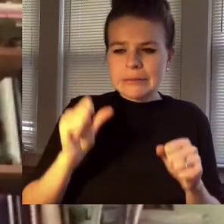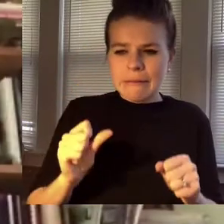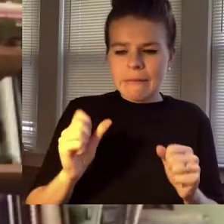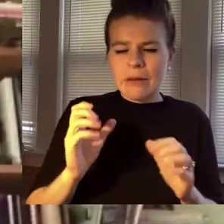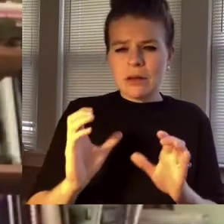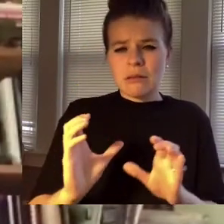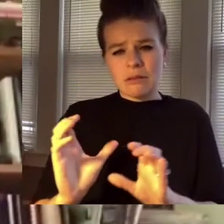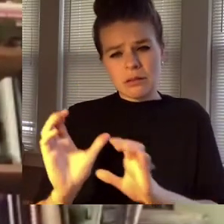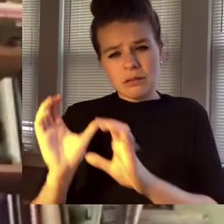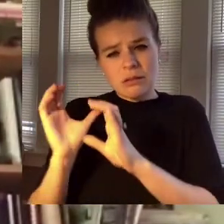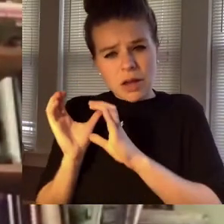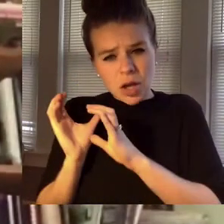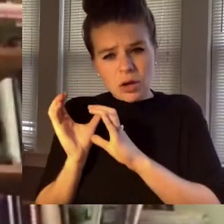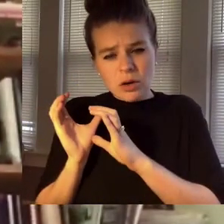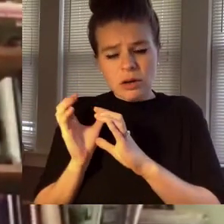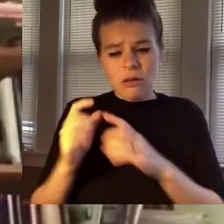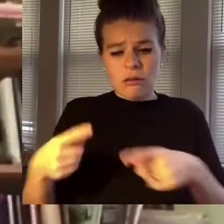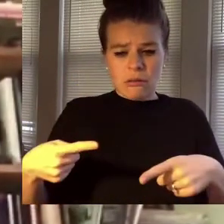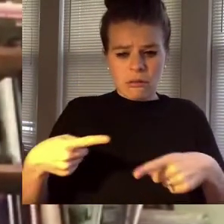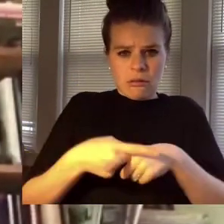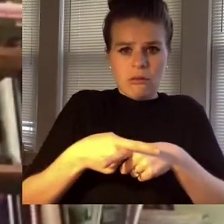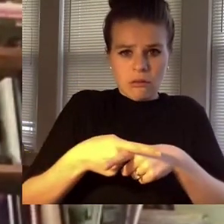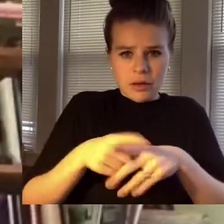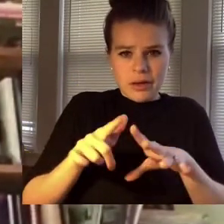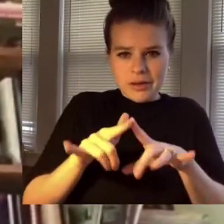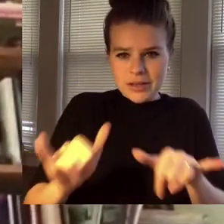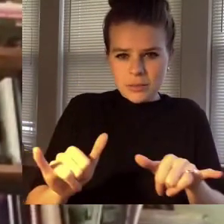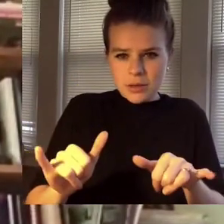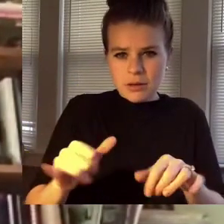carry contradictory impulses at the same time.